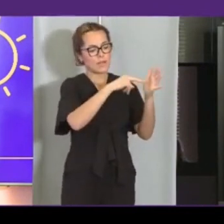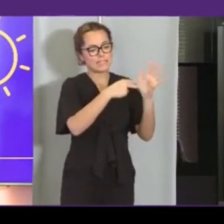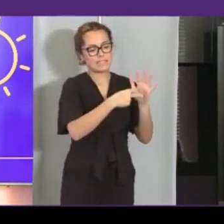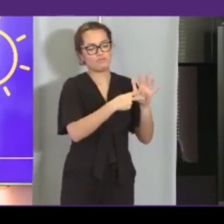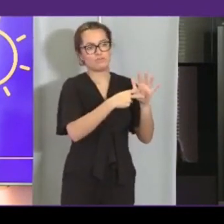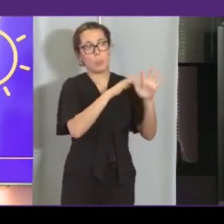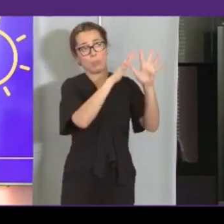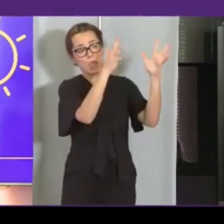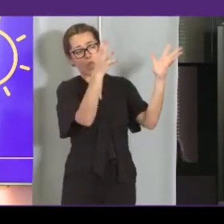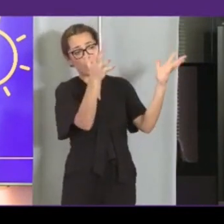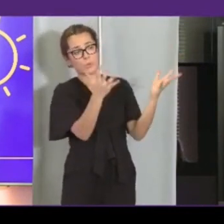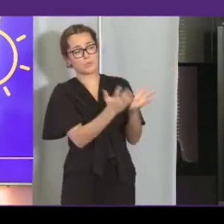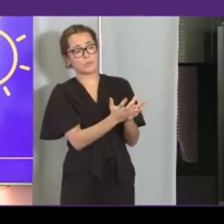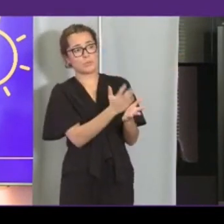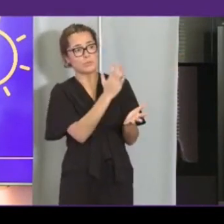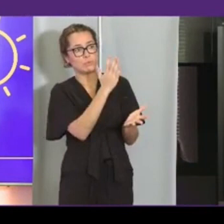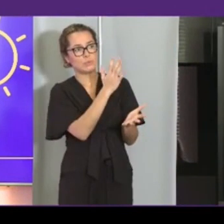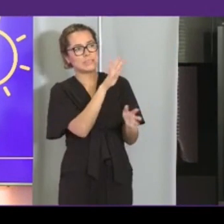similar